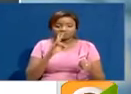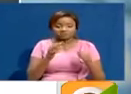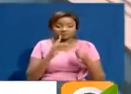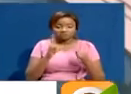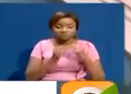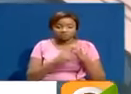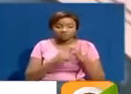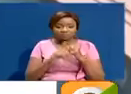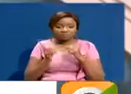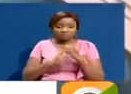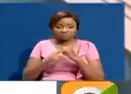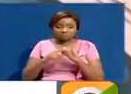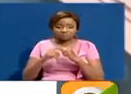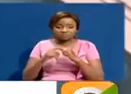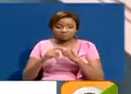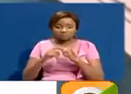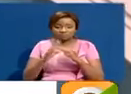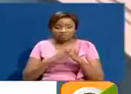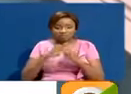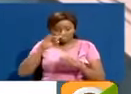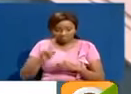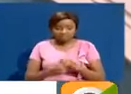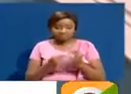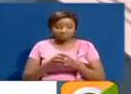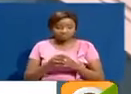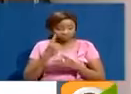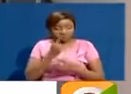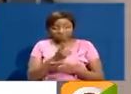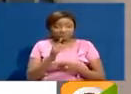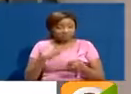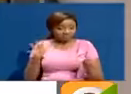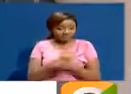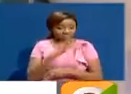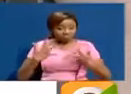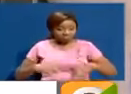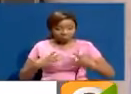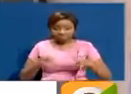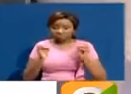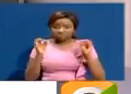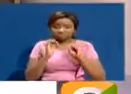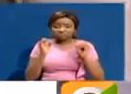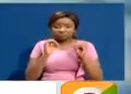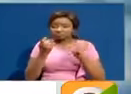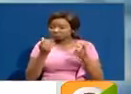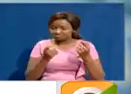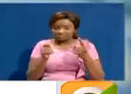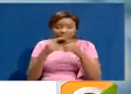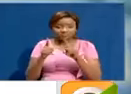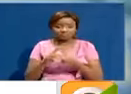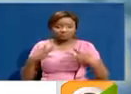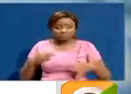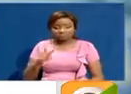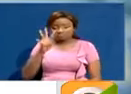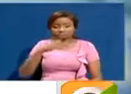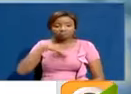1,269,346 tests, barely 2% of the population in almost a year since the onset of the pandemic. 4 more people have